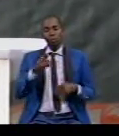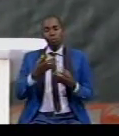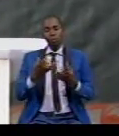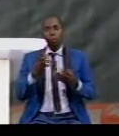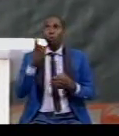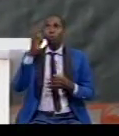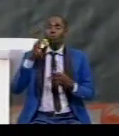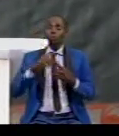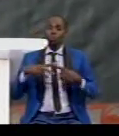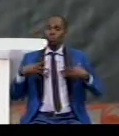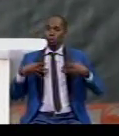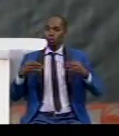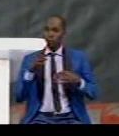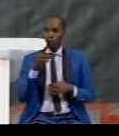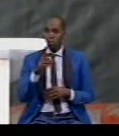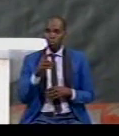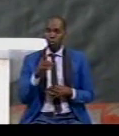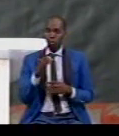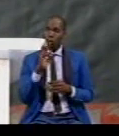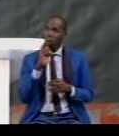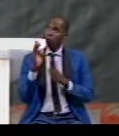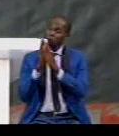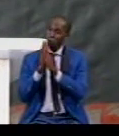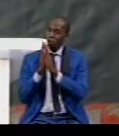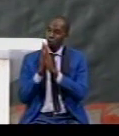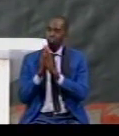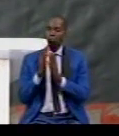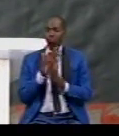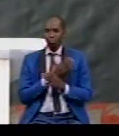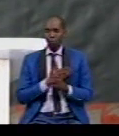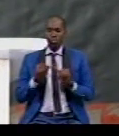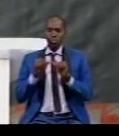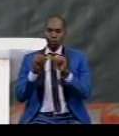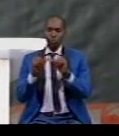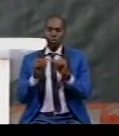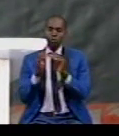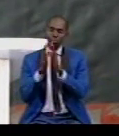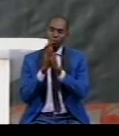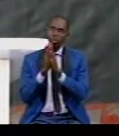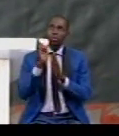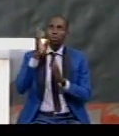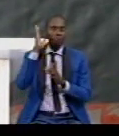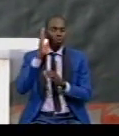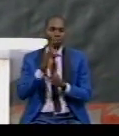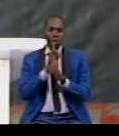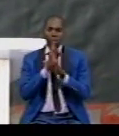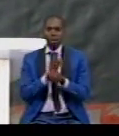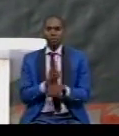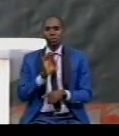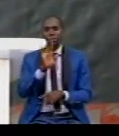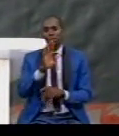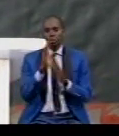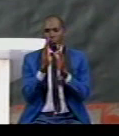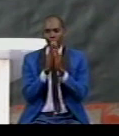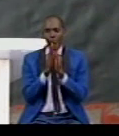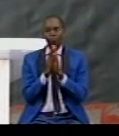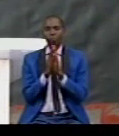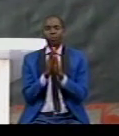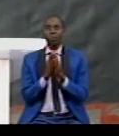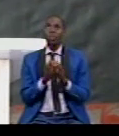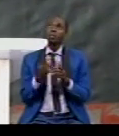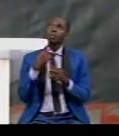asking? Whatsoever he has commanded. Your prayer. And that we should observe. The touch of